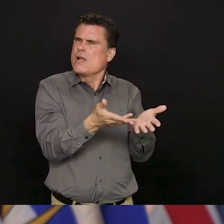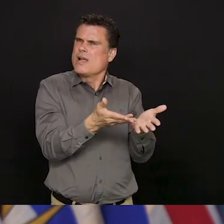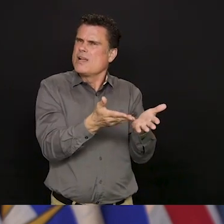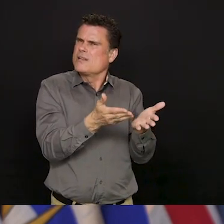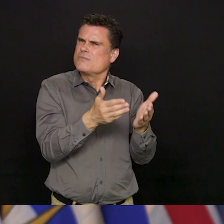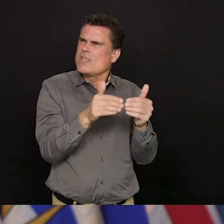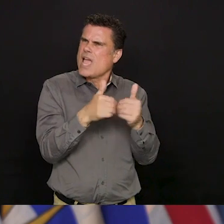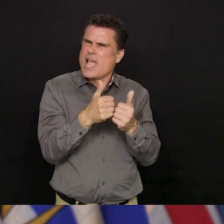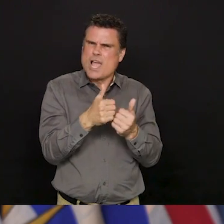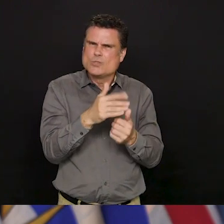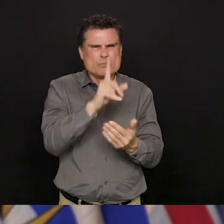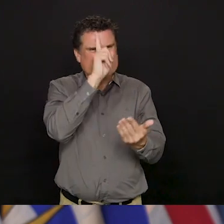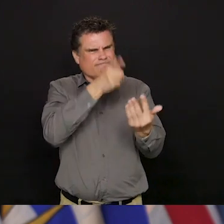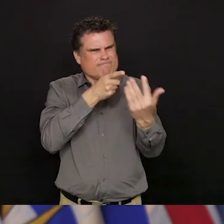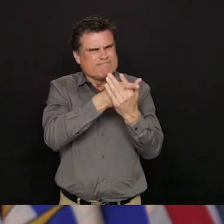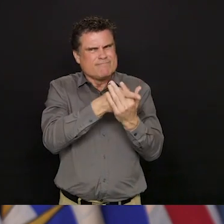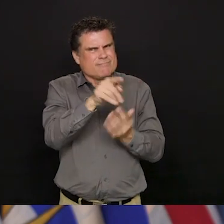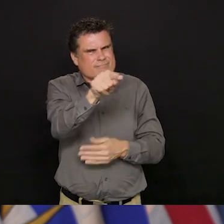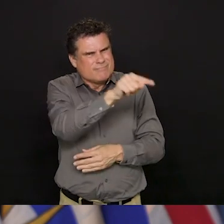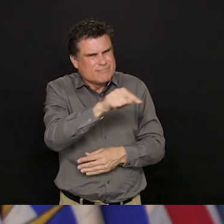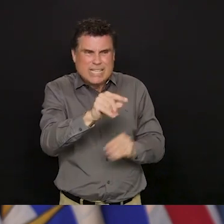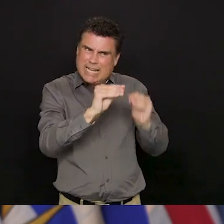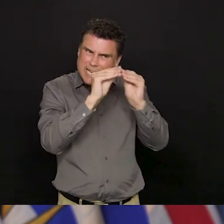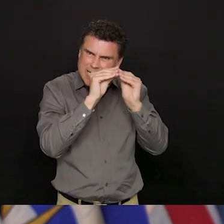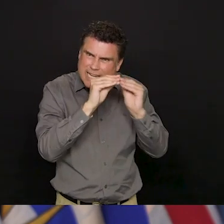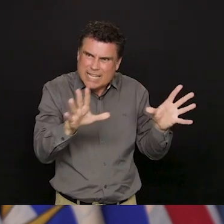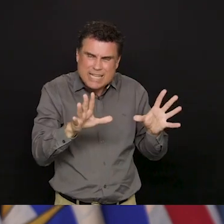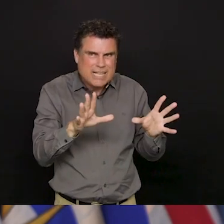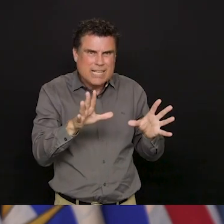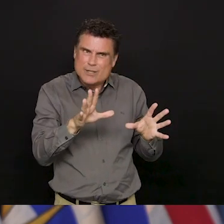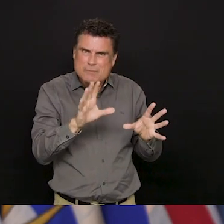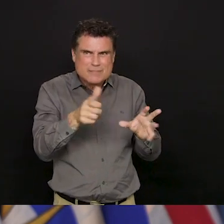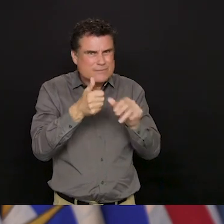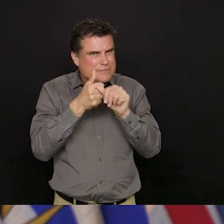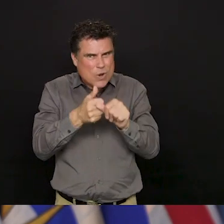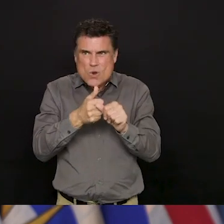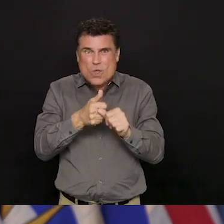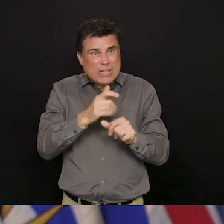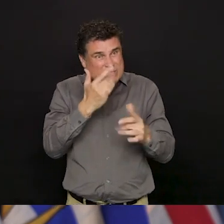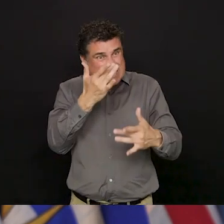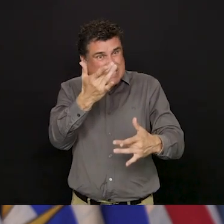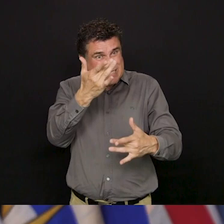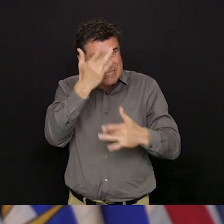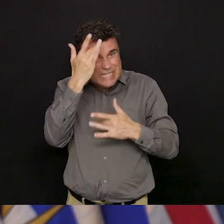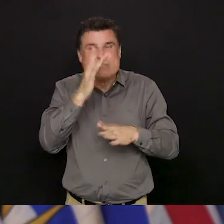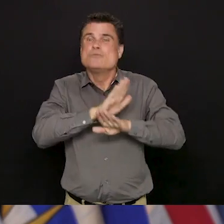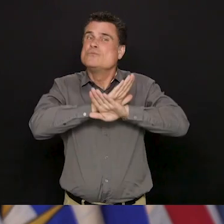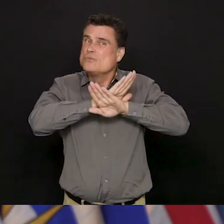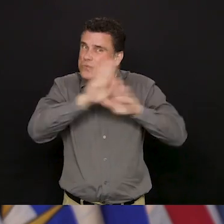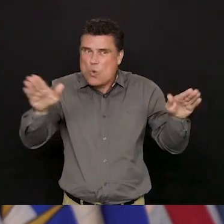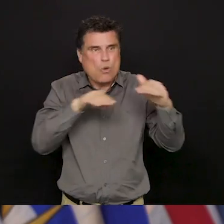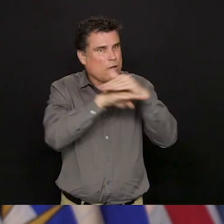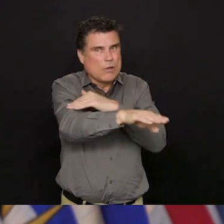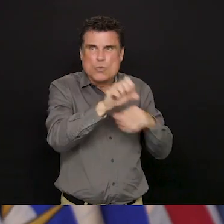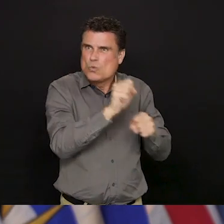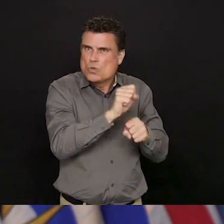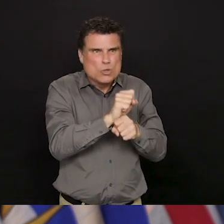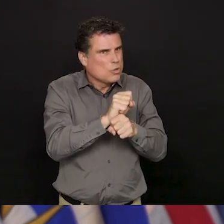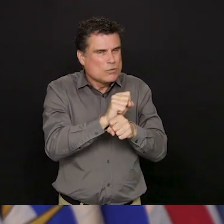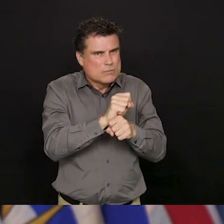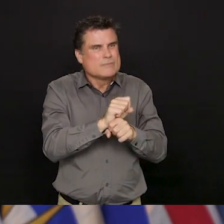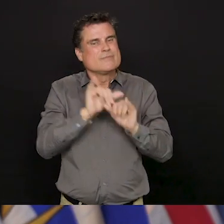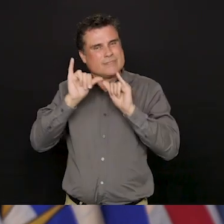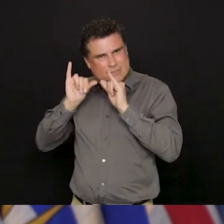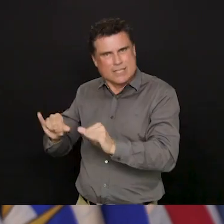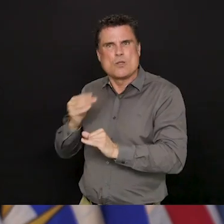people watching this? Yeah, so, you know, this meat processing plant, as all of them are part